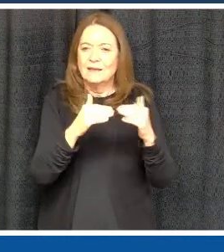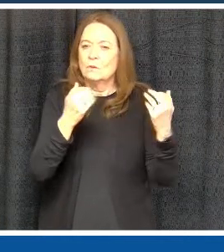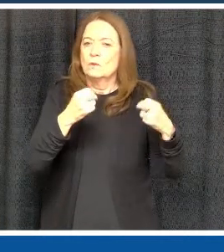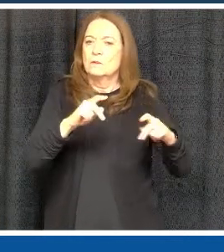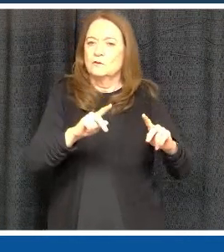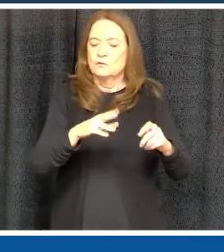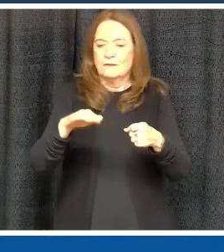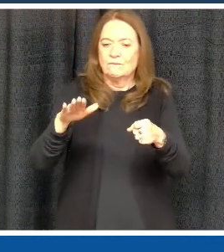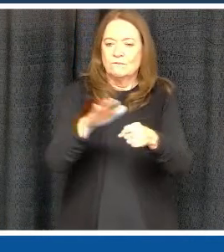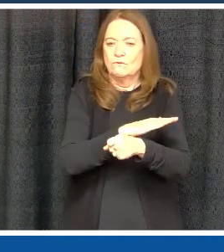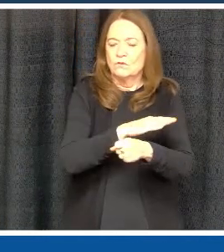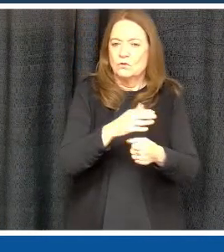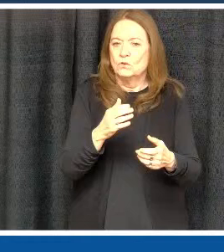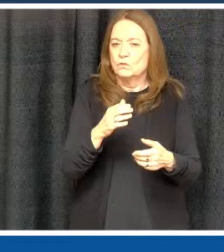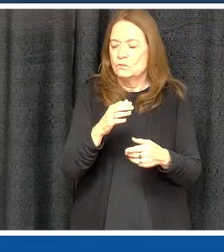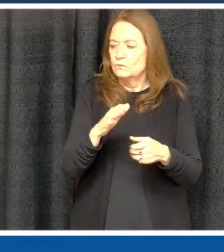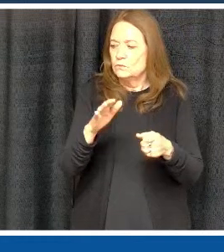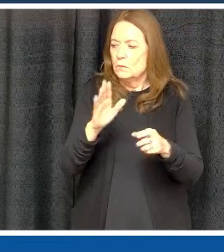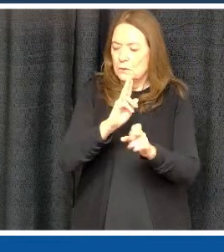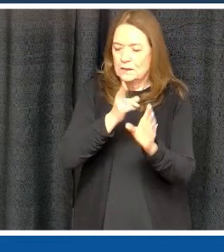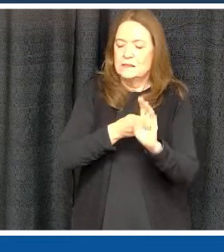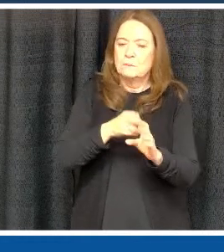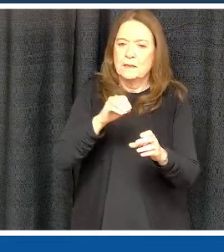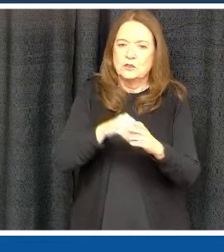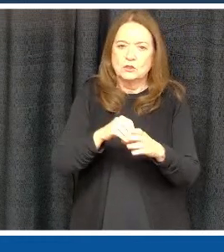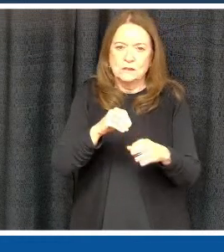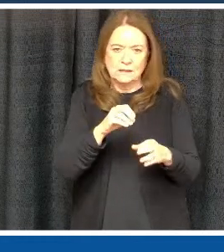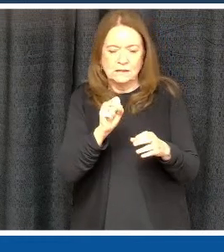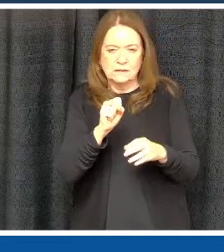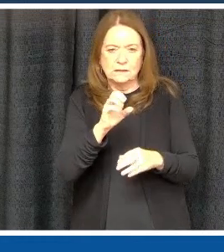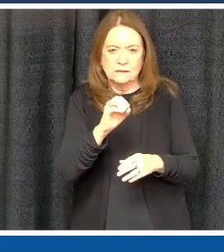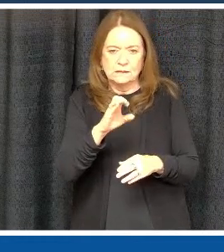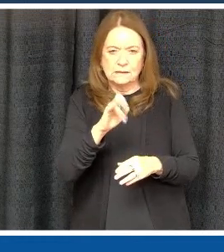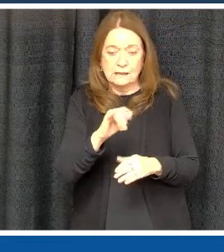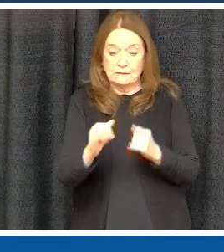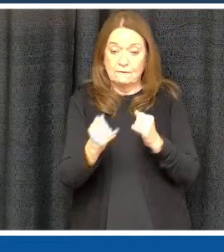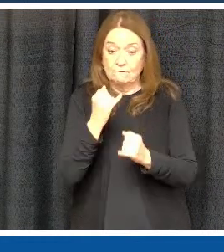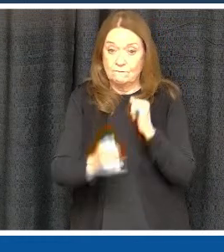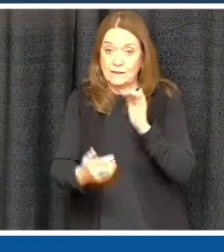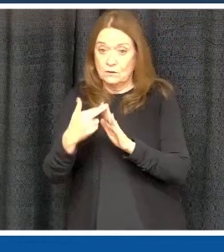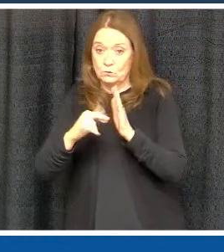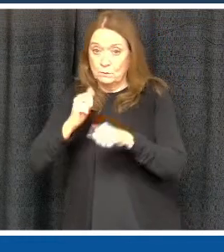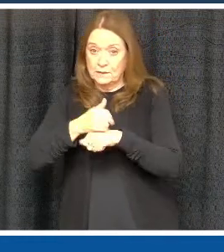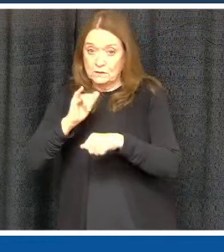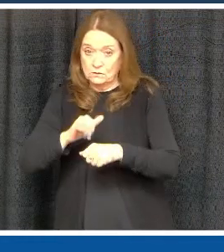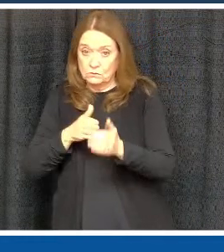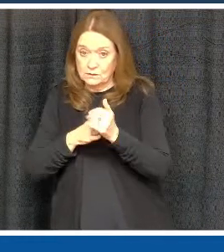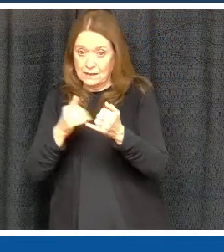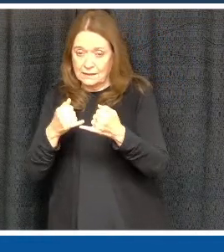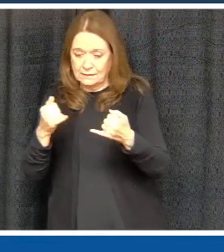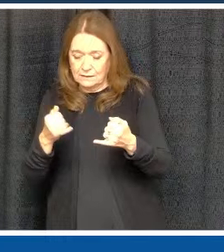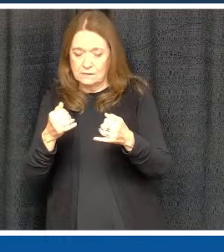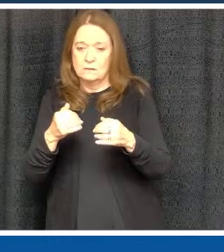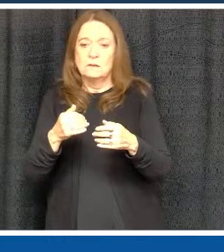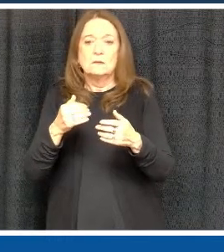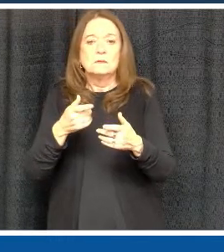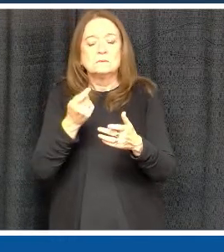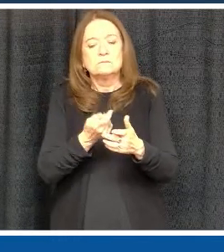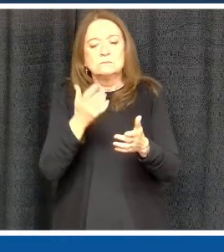full participation in society. The final rule, based on these guidelines, aims to eliminate